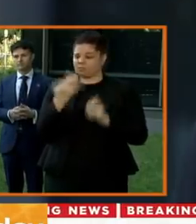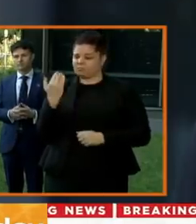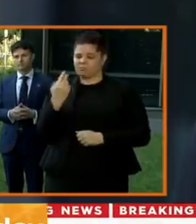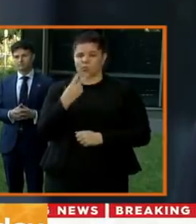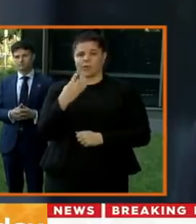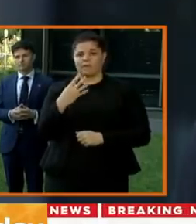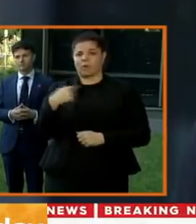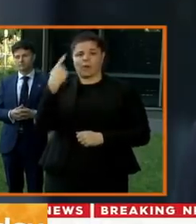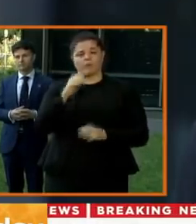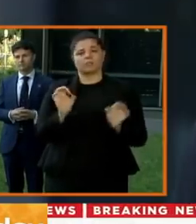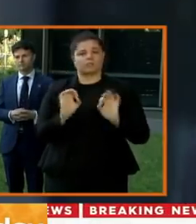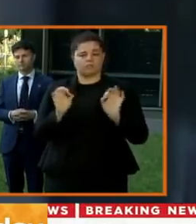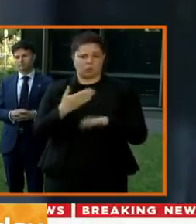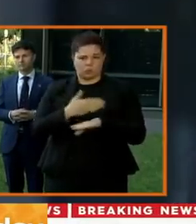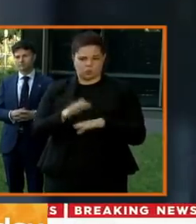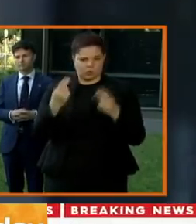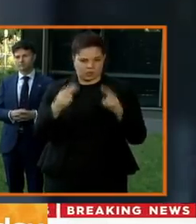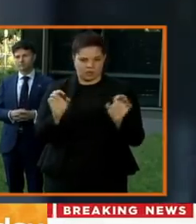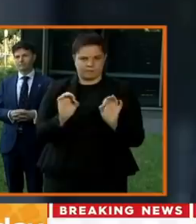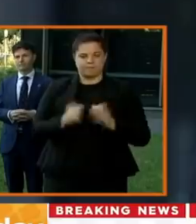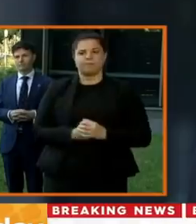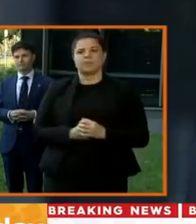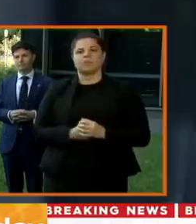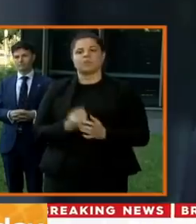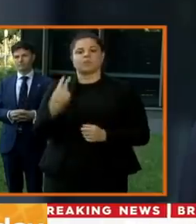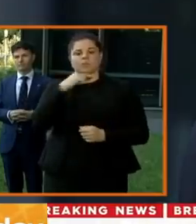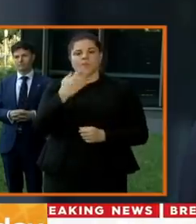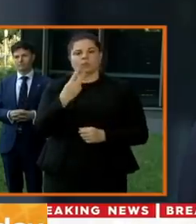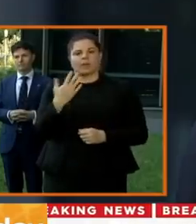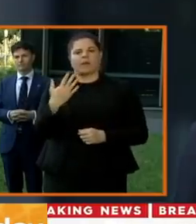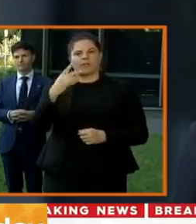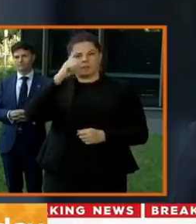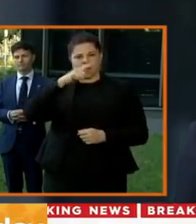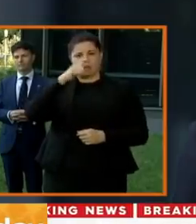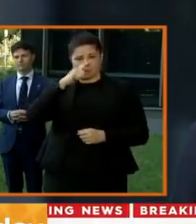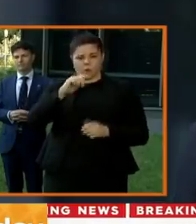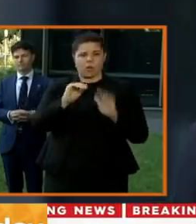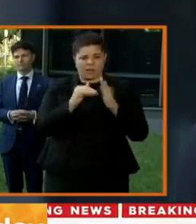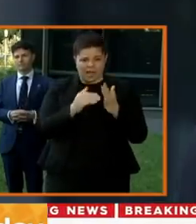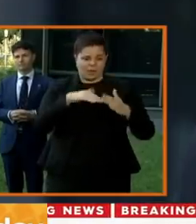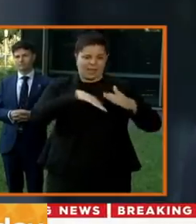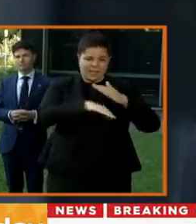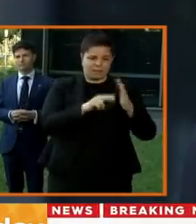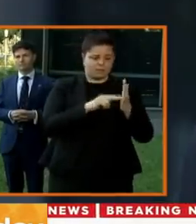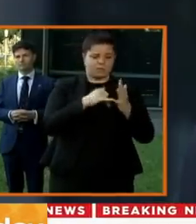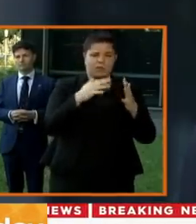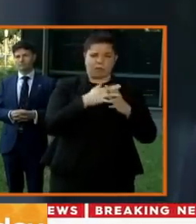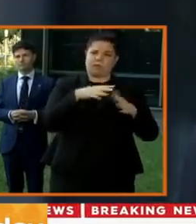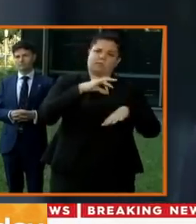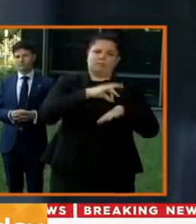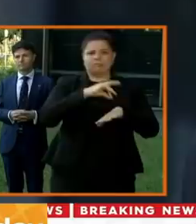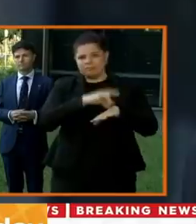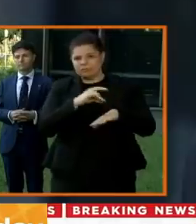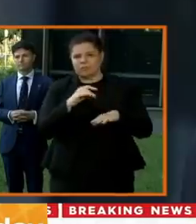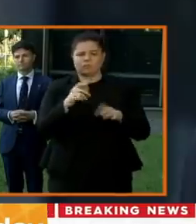currently 225 people being treated by New South Wales Health, including 32 patients in ICU, and 19